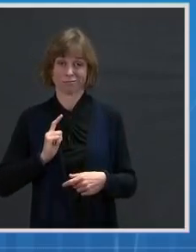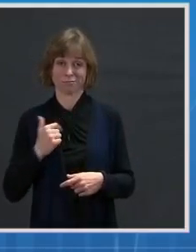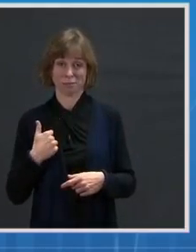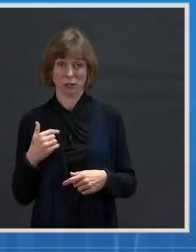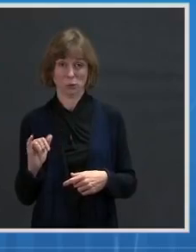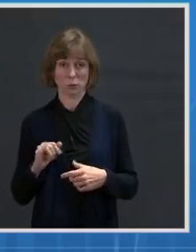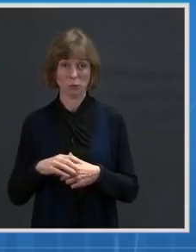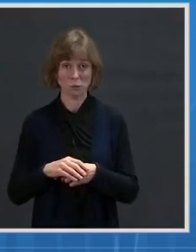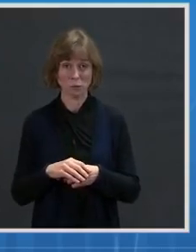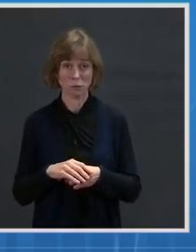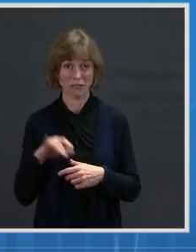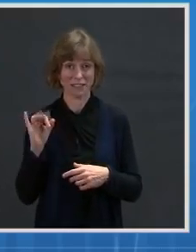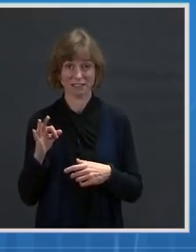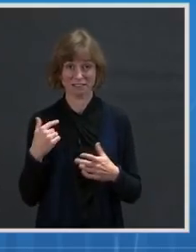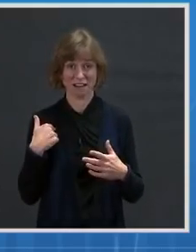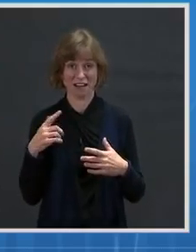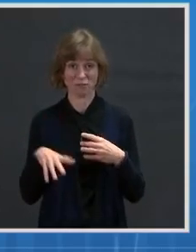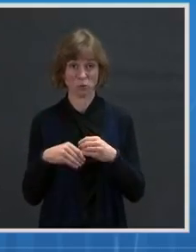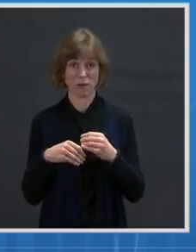well if there's anything to add.